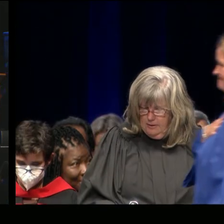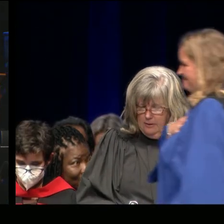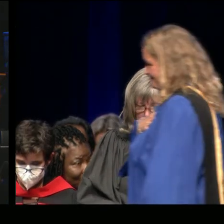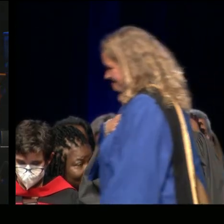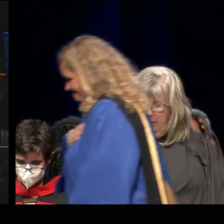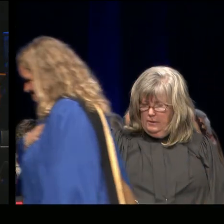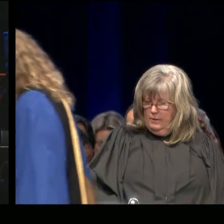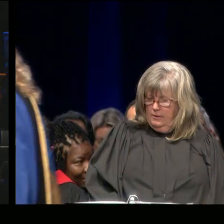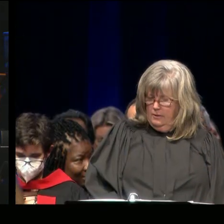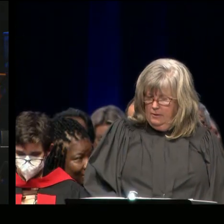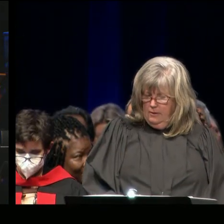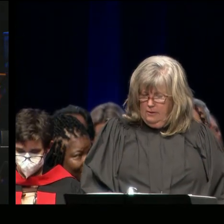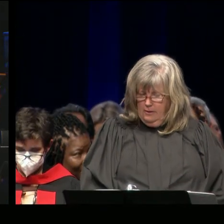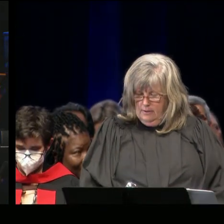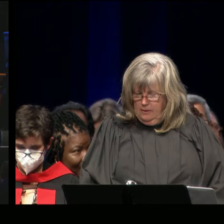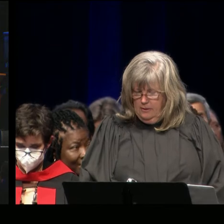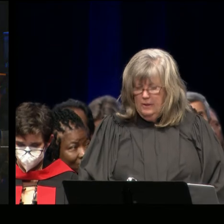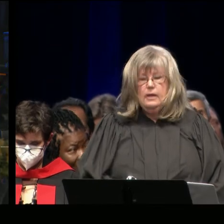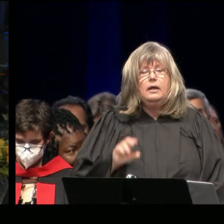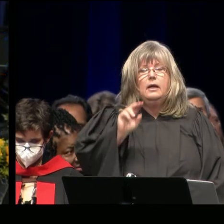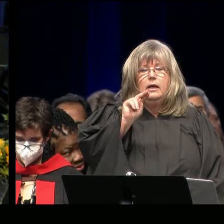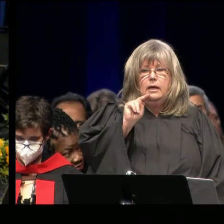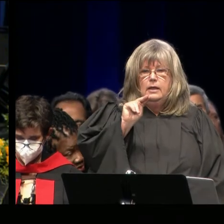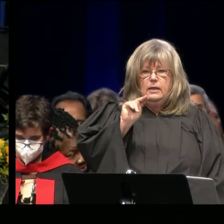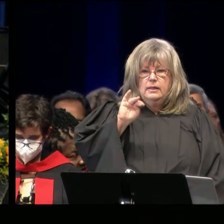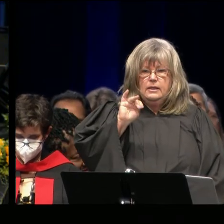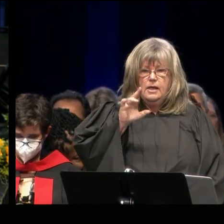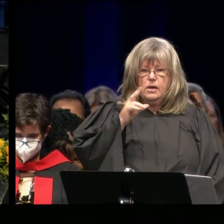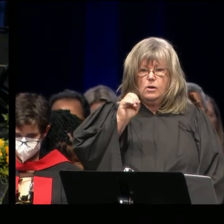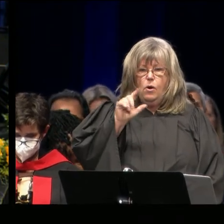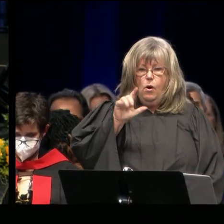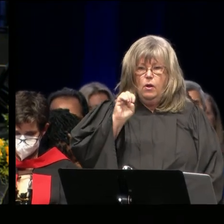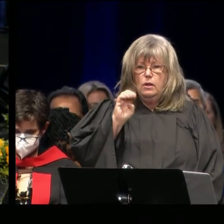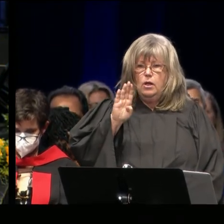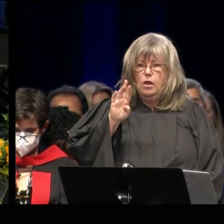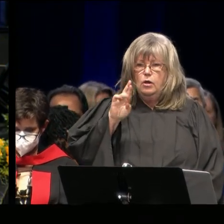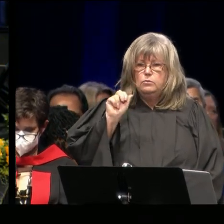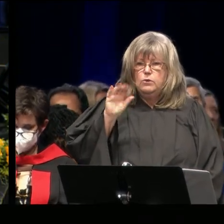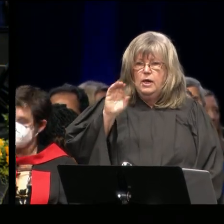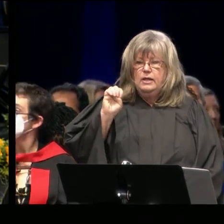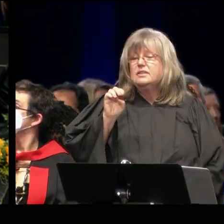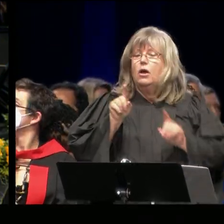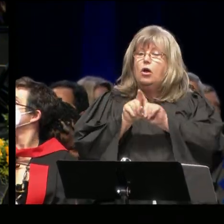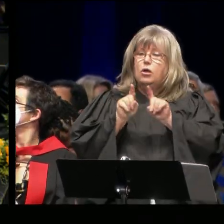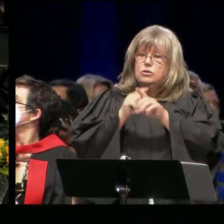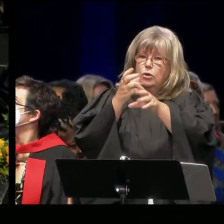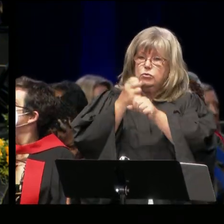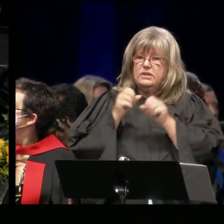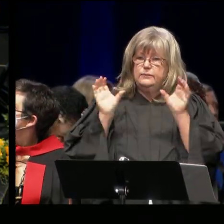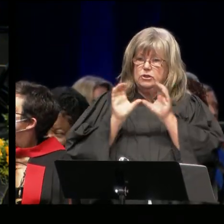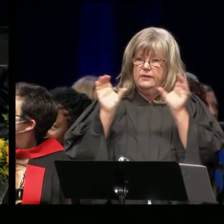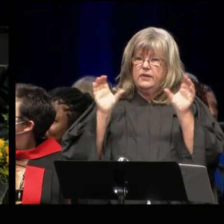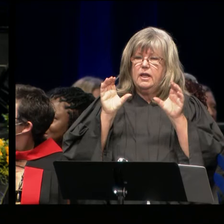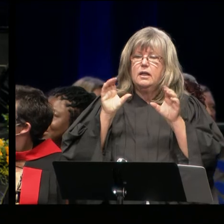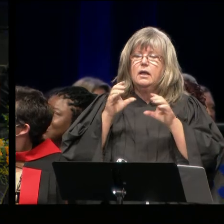Nicole Brace, who is also receiving a certificate in Indigenous Knowledges and Experiences.